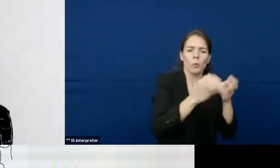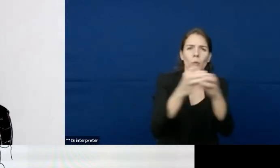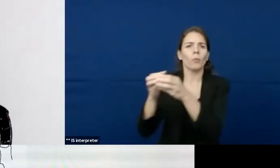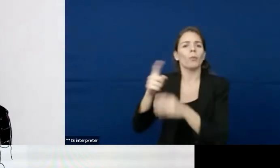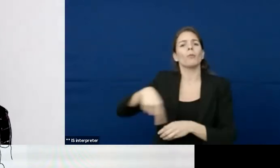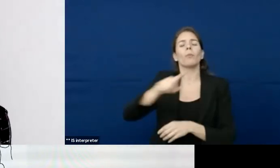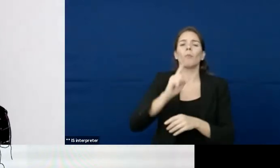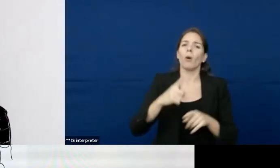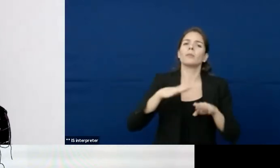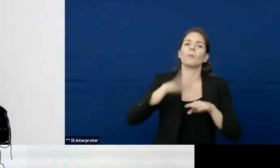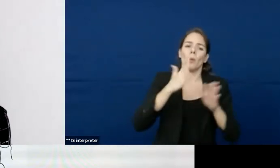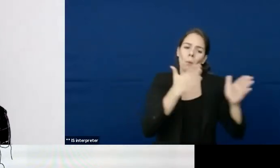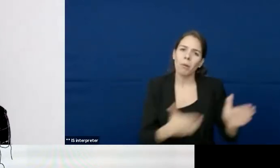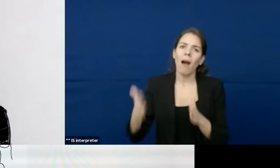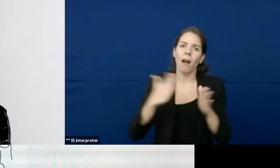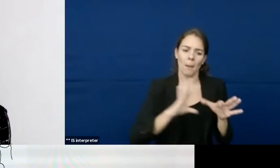I thank you.